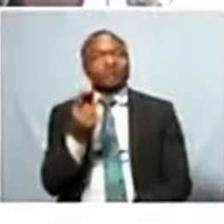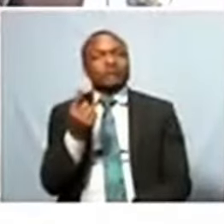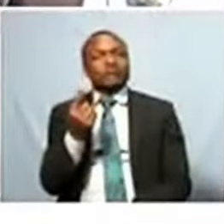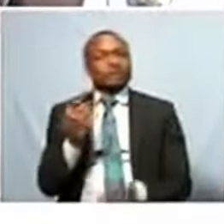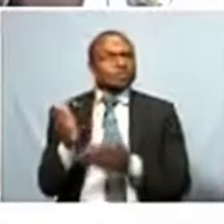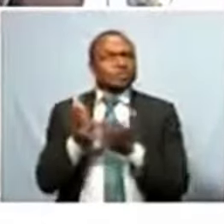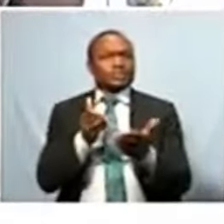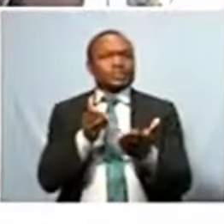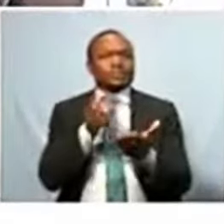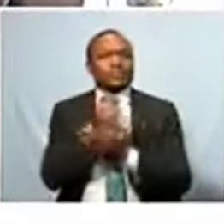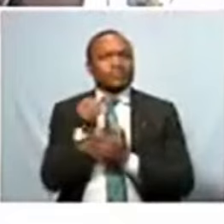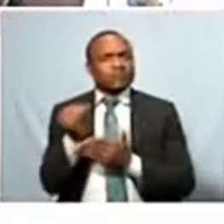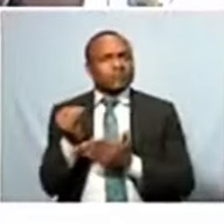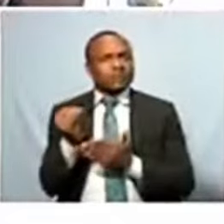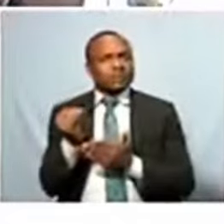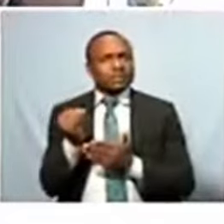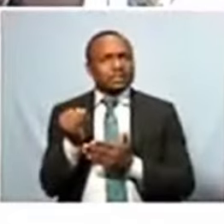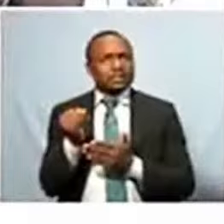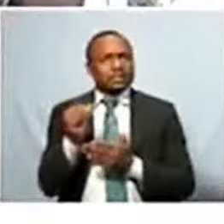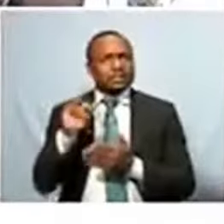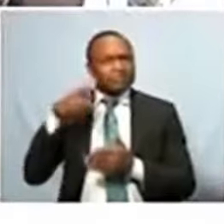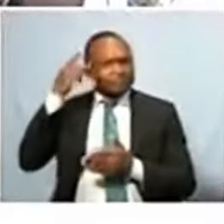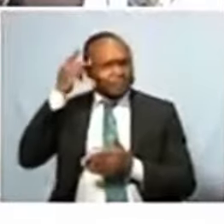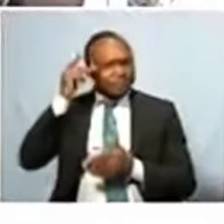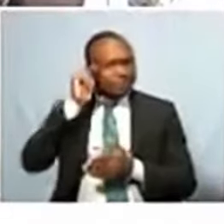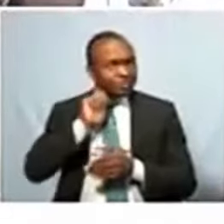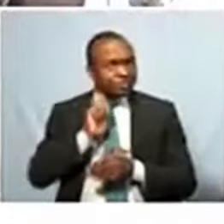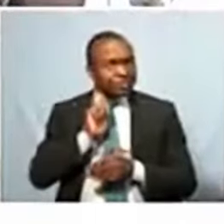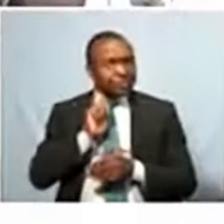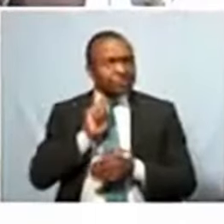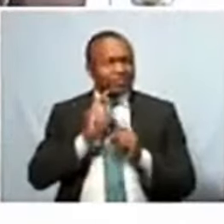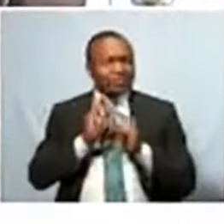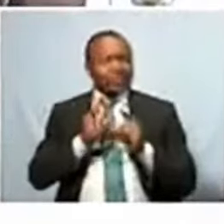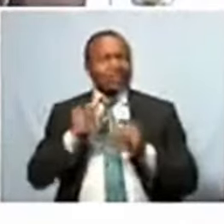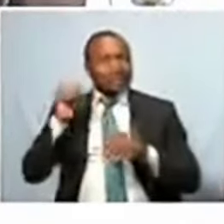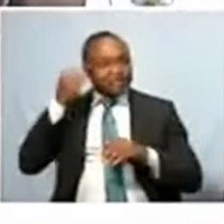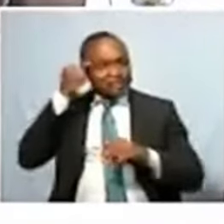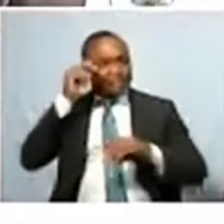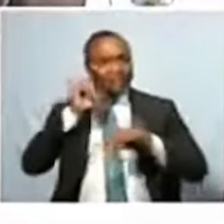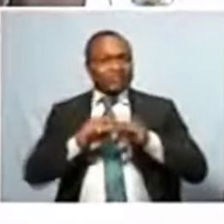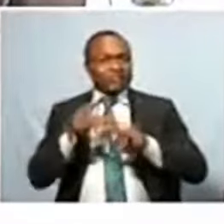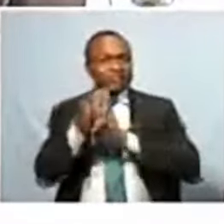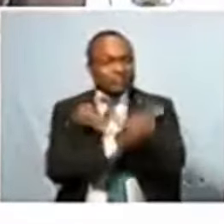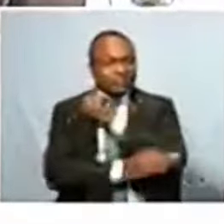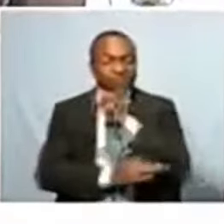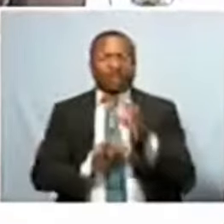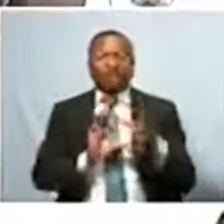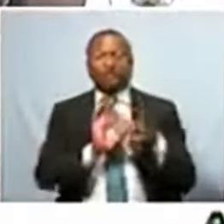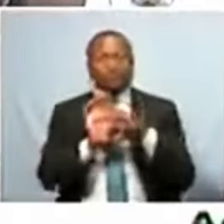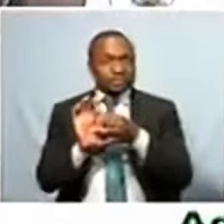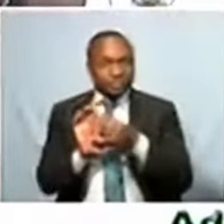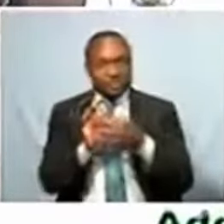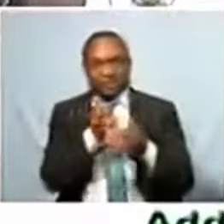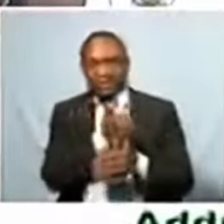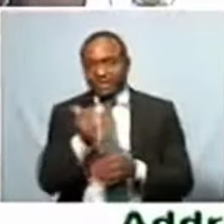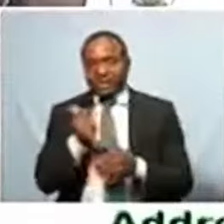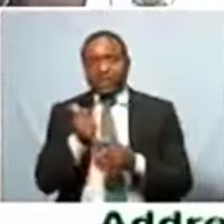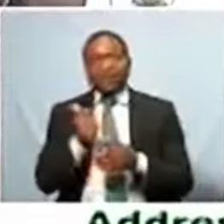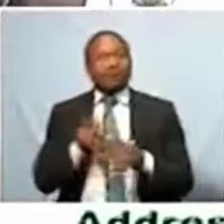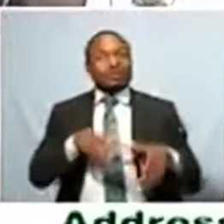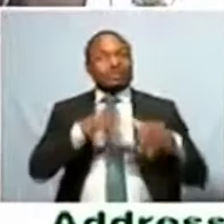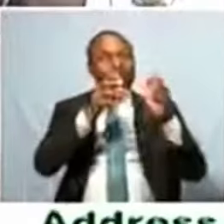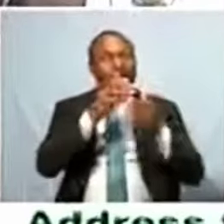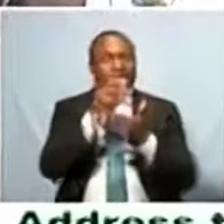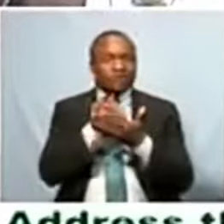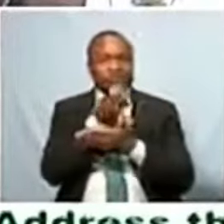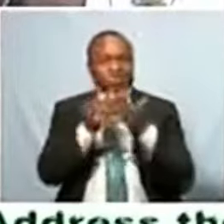start bringing issues of intolerance when the government is sitting on a foundation of unity and the other pillar is